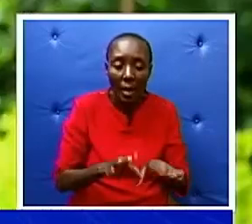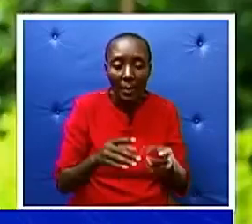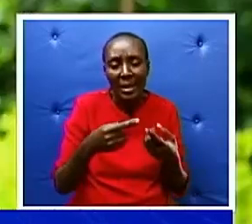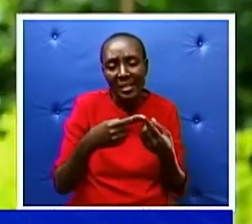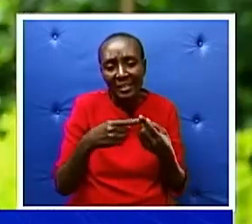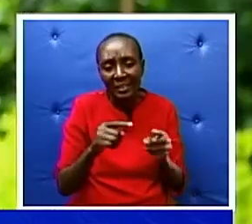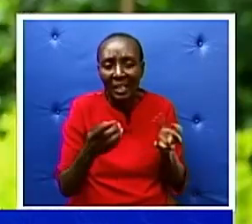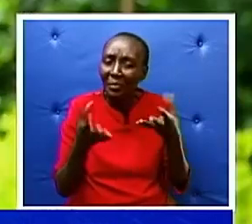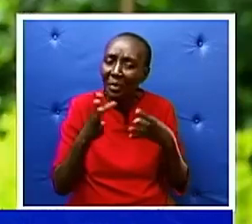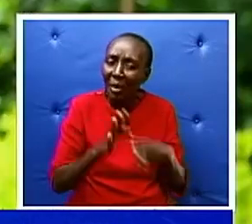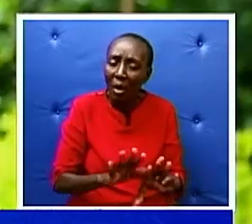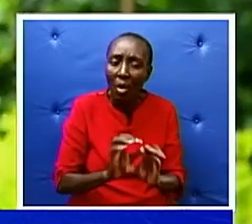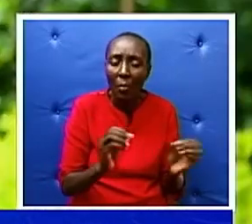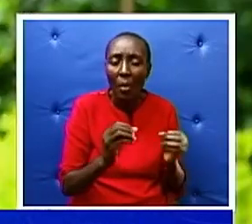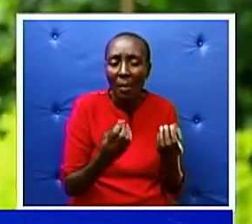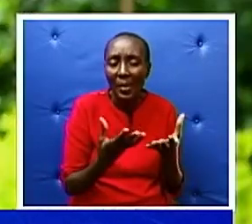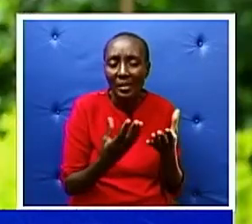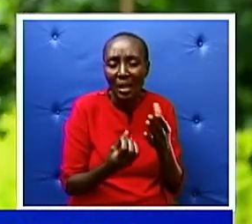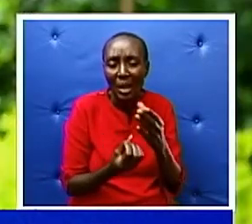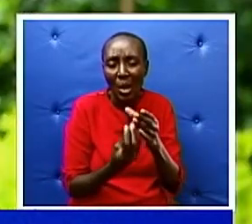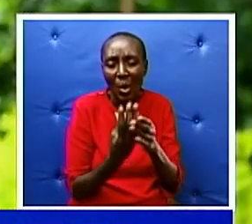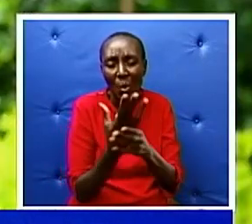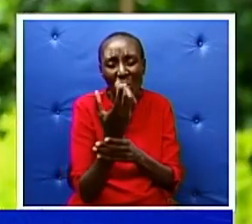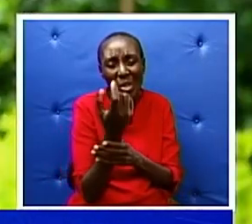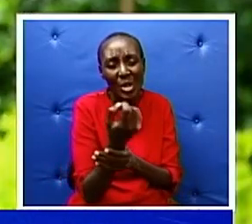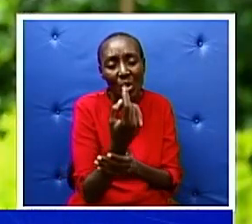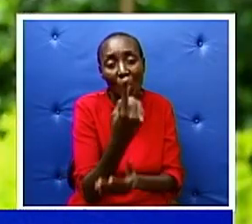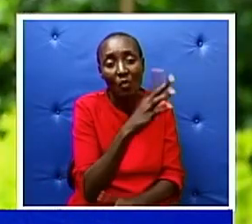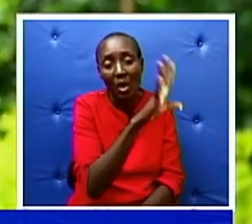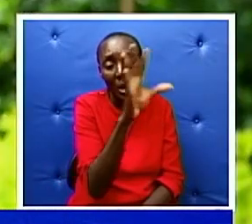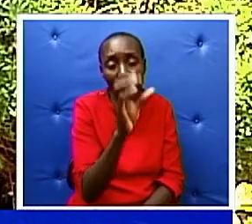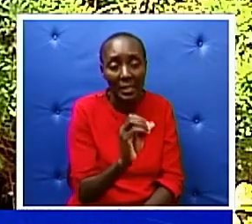a slow growth of 1%. And when you